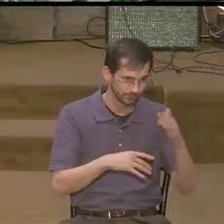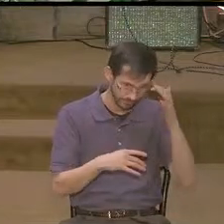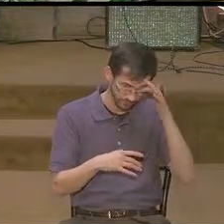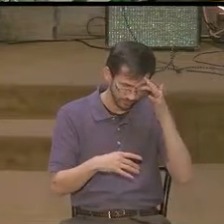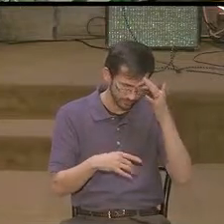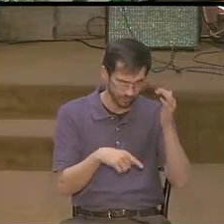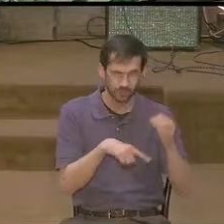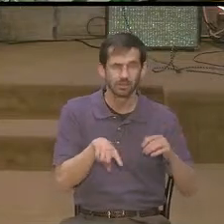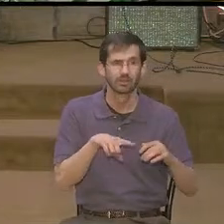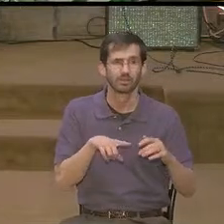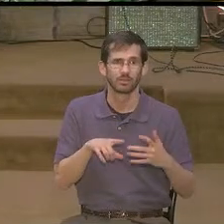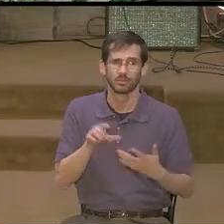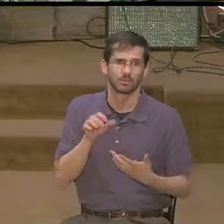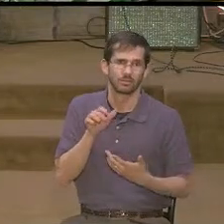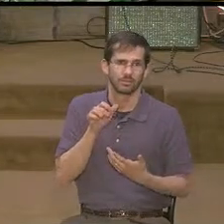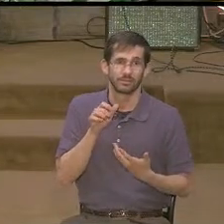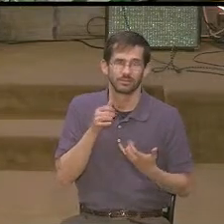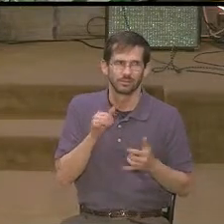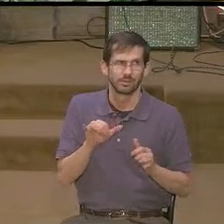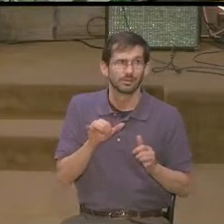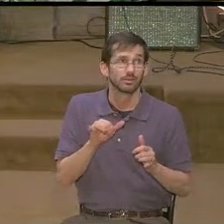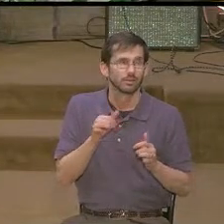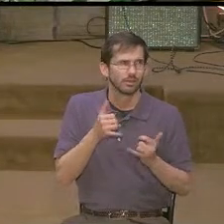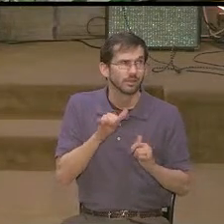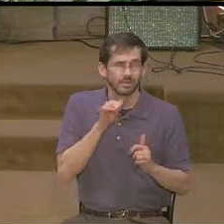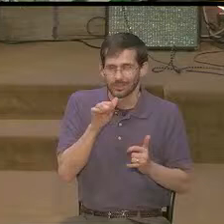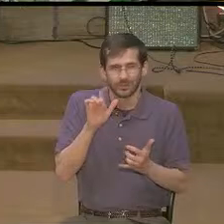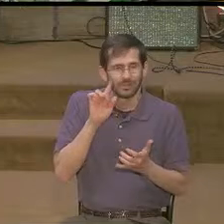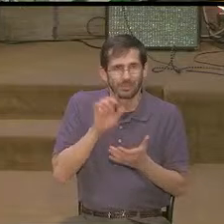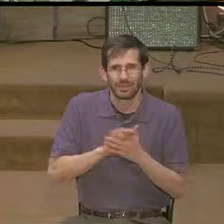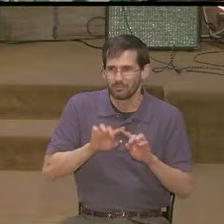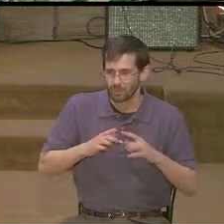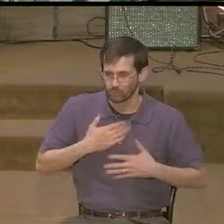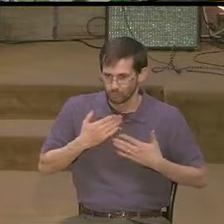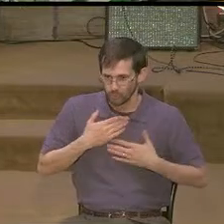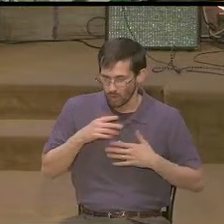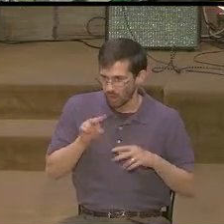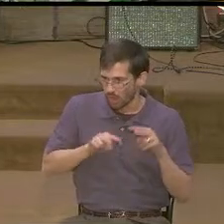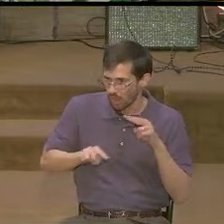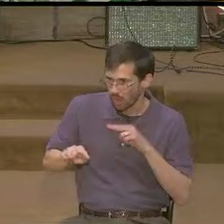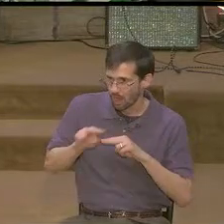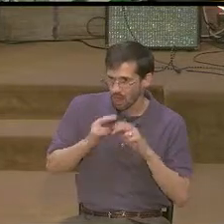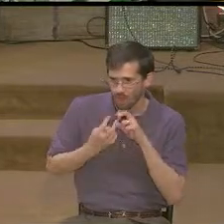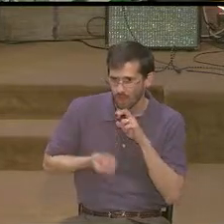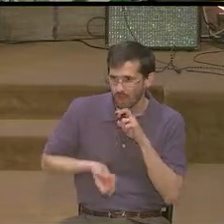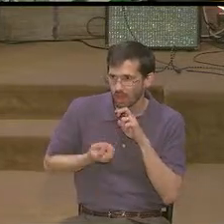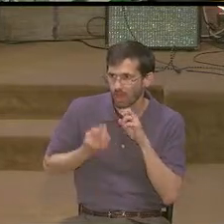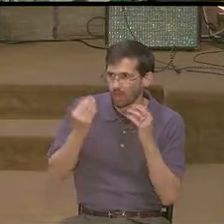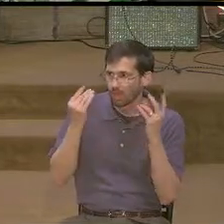for joy and marveled, he said to them, have you any food?